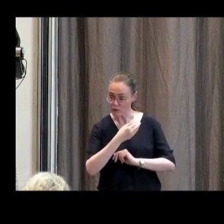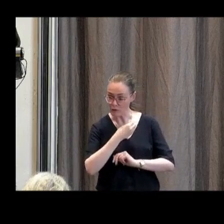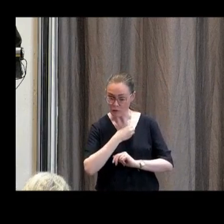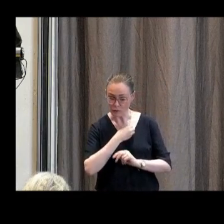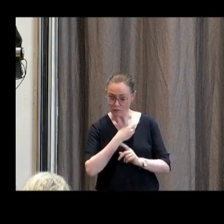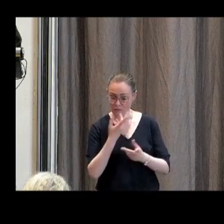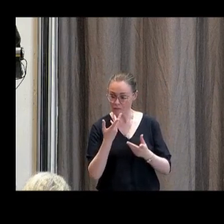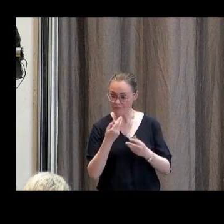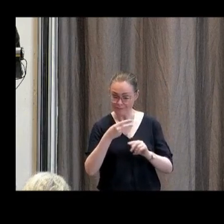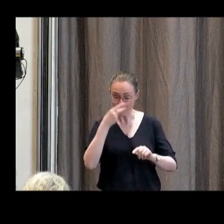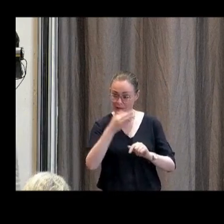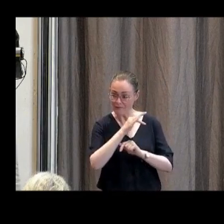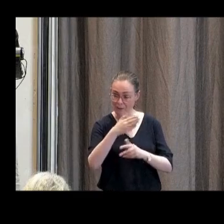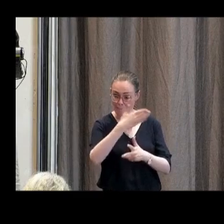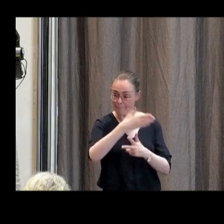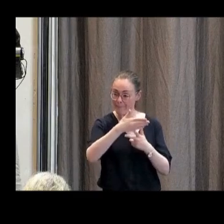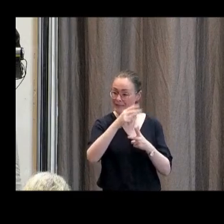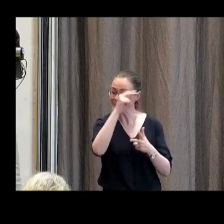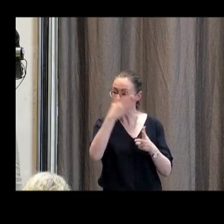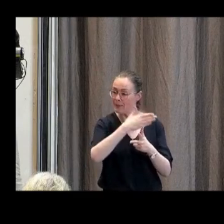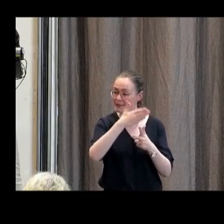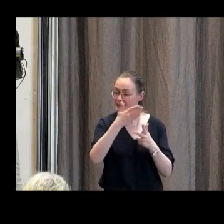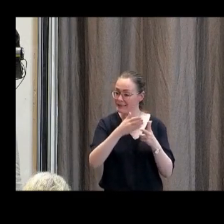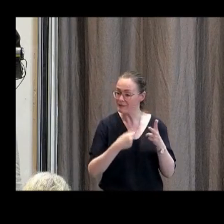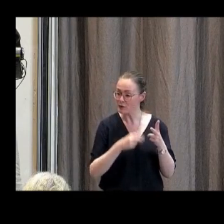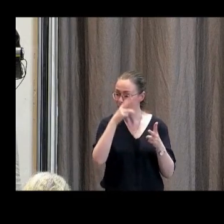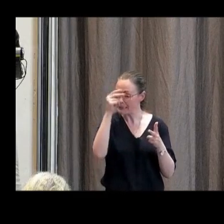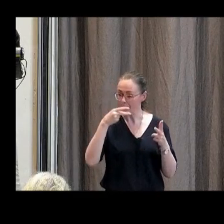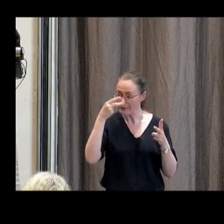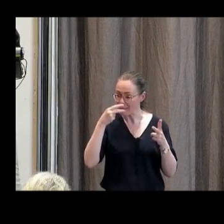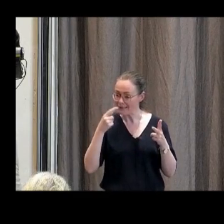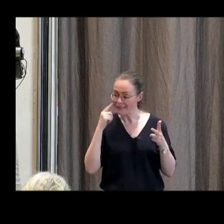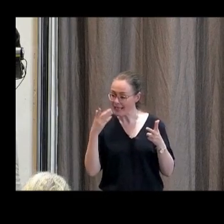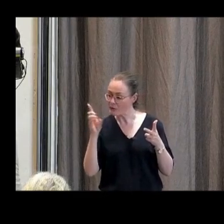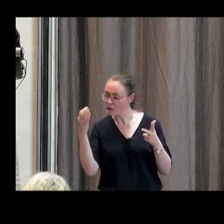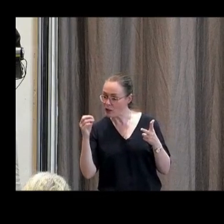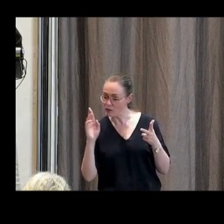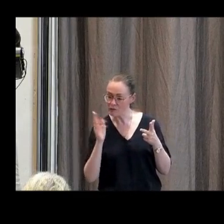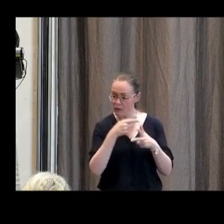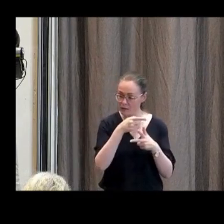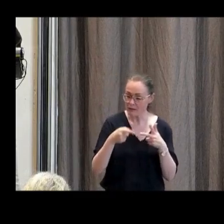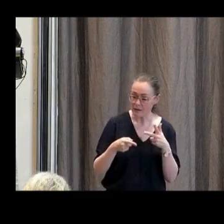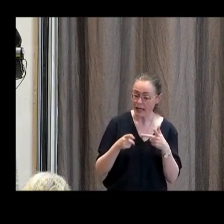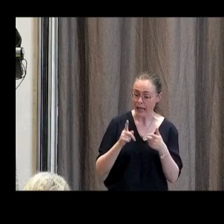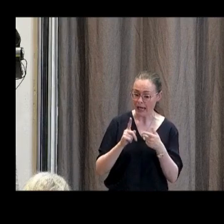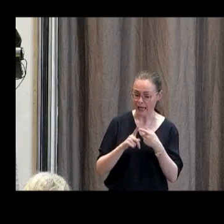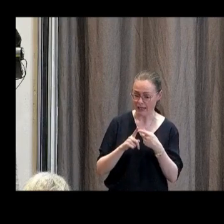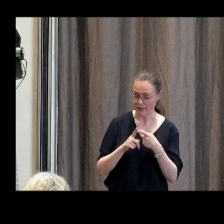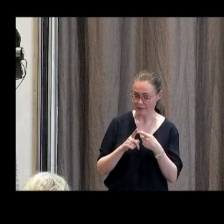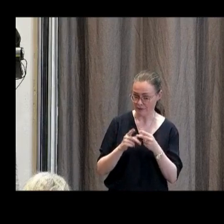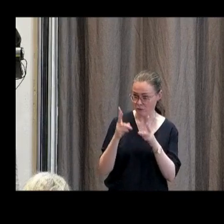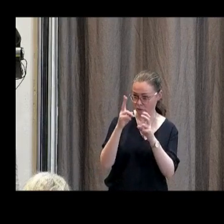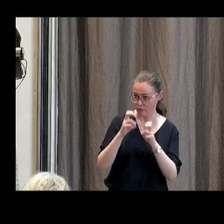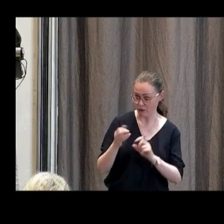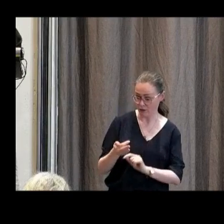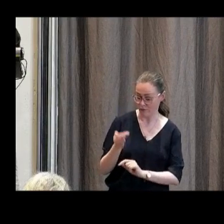the odors from those samples from these three patients. And what he found, or what they